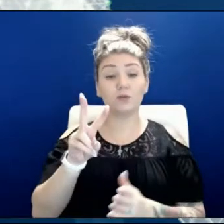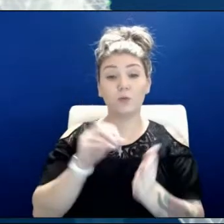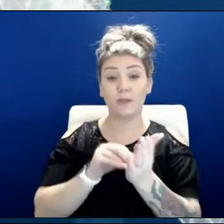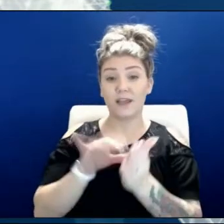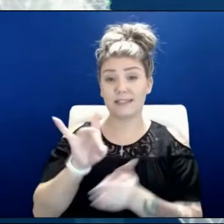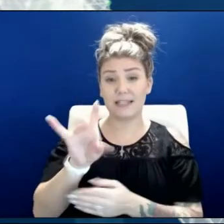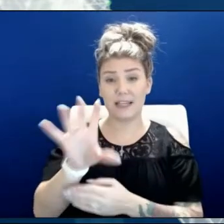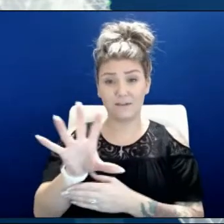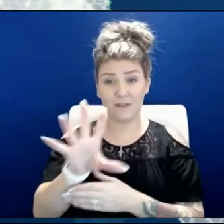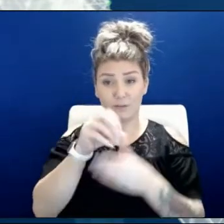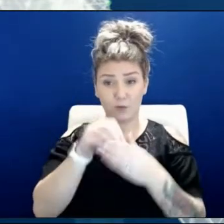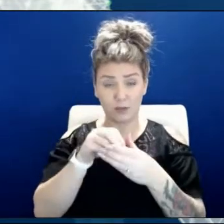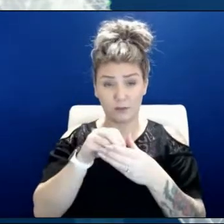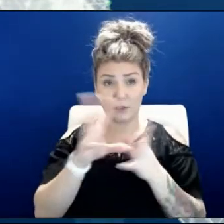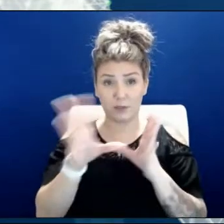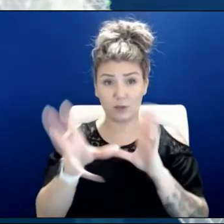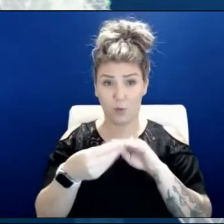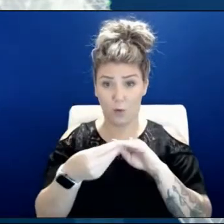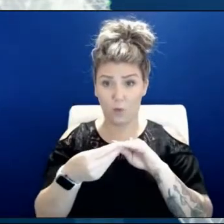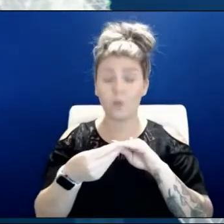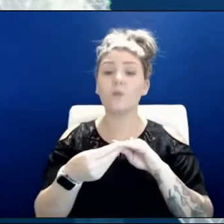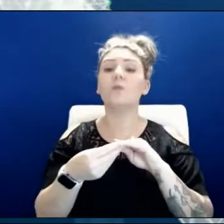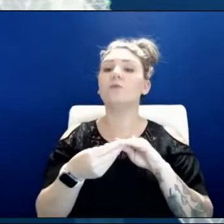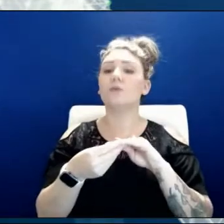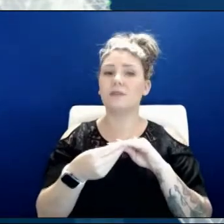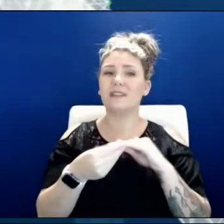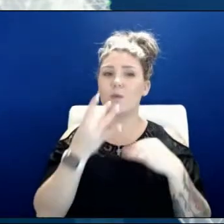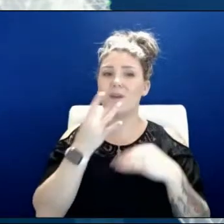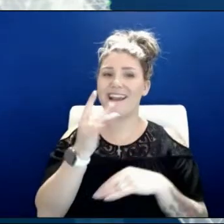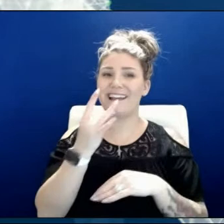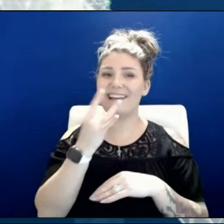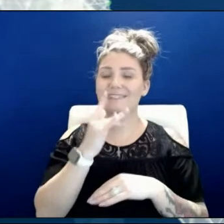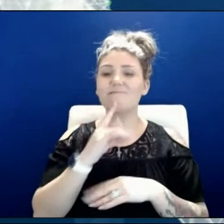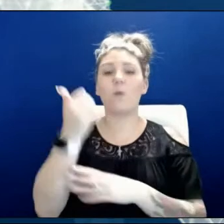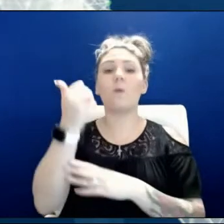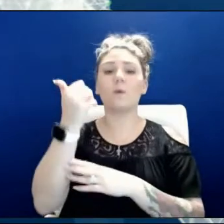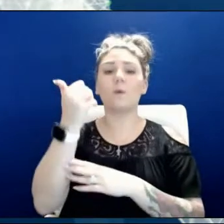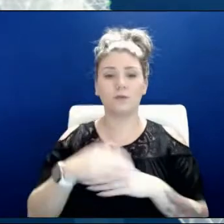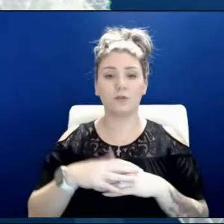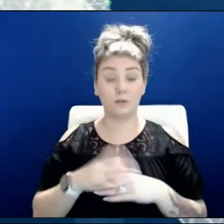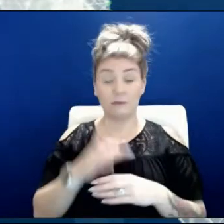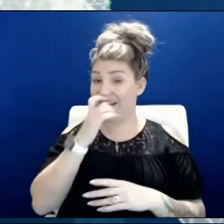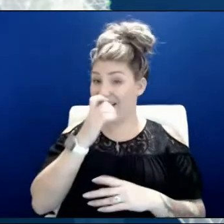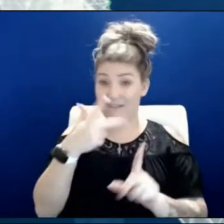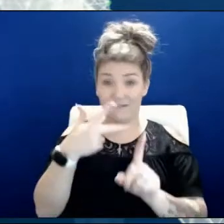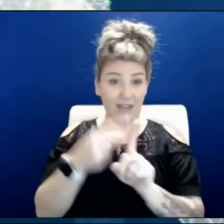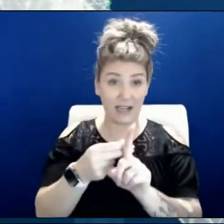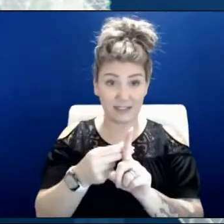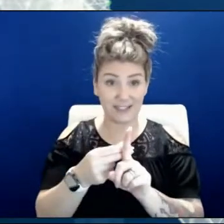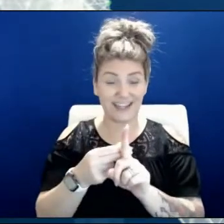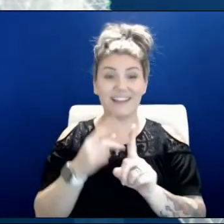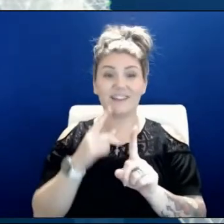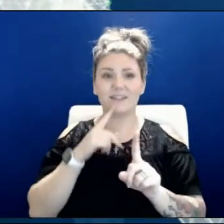2,085 total patients were studied who are 18 years or older. They were unvaccinated, because the question around this was in an unvaccinated patient